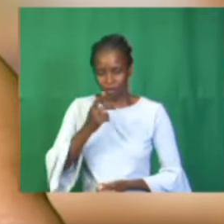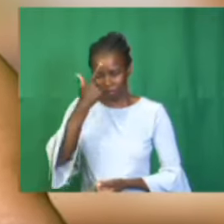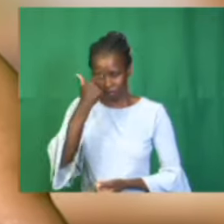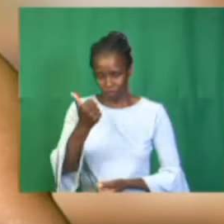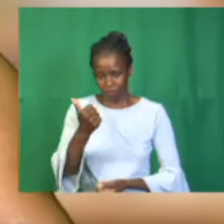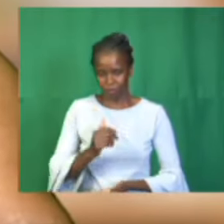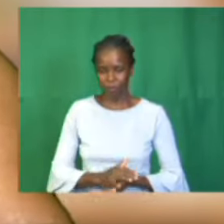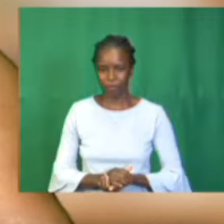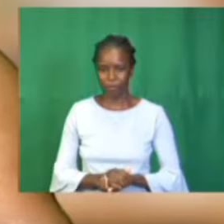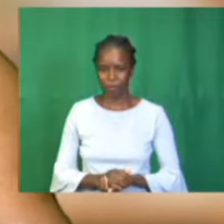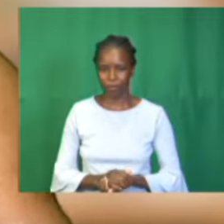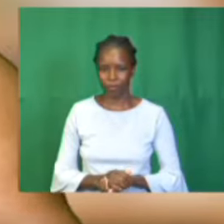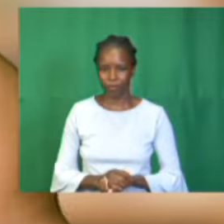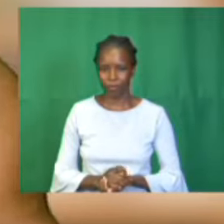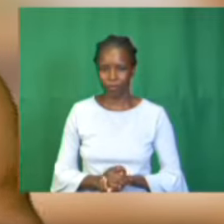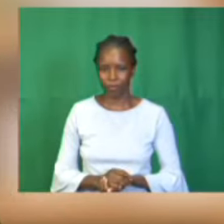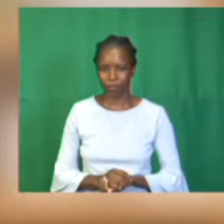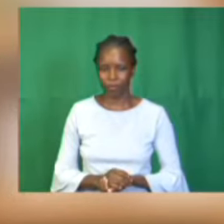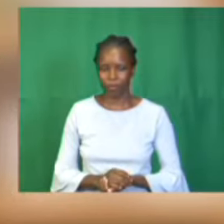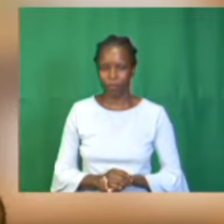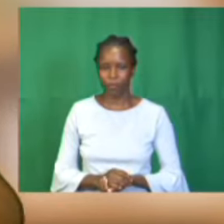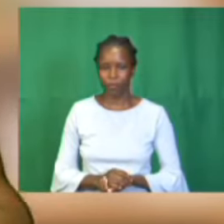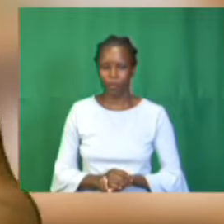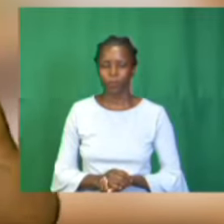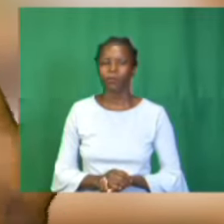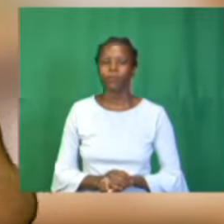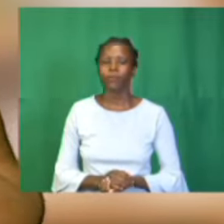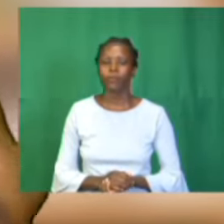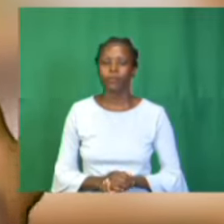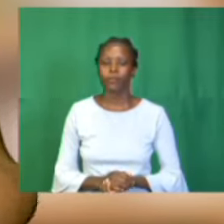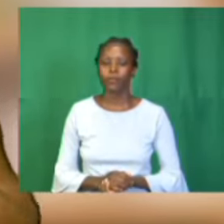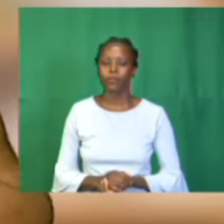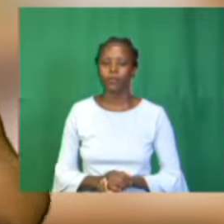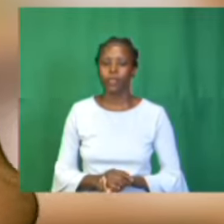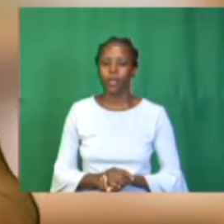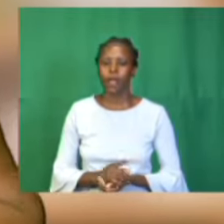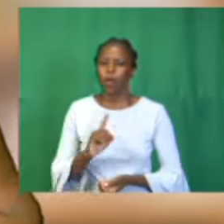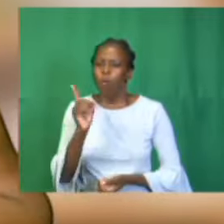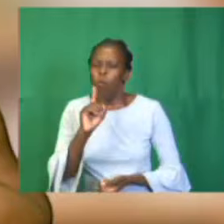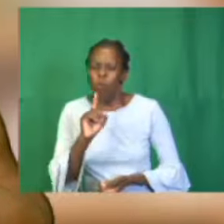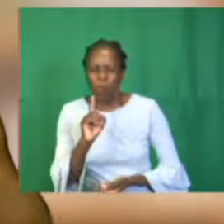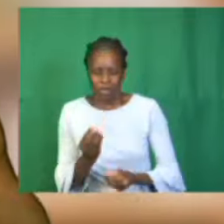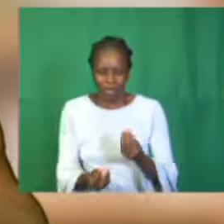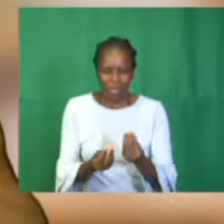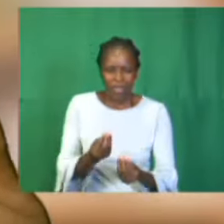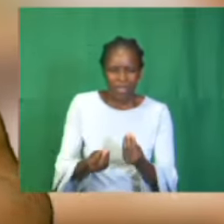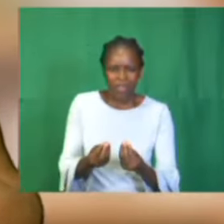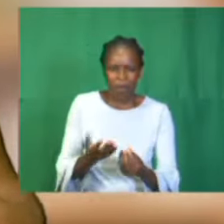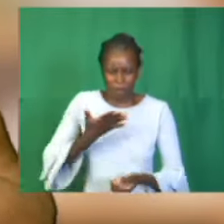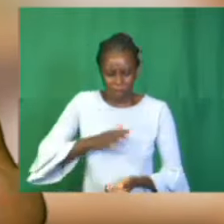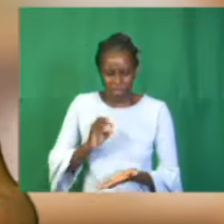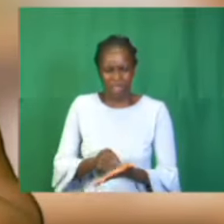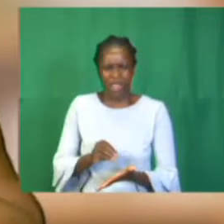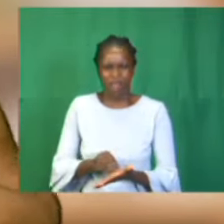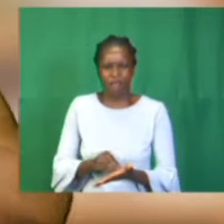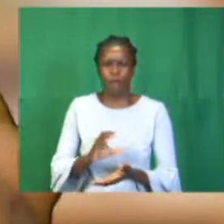looking at. But before that, let us look at what does the learner need to have command of.